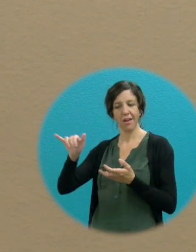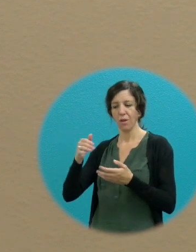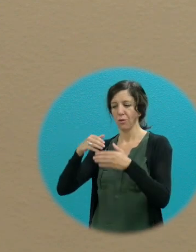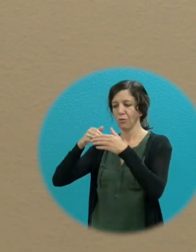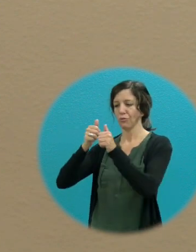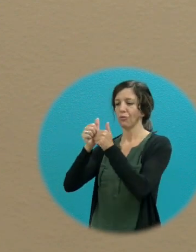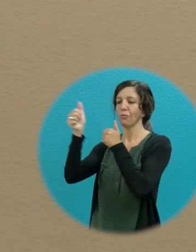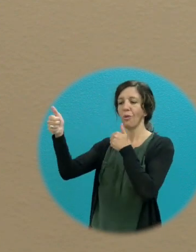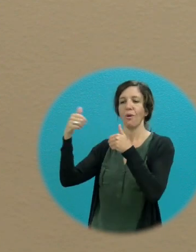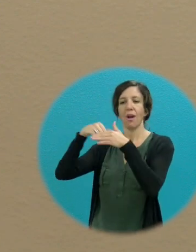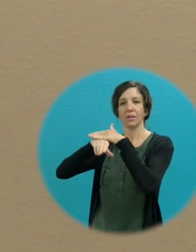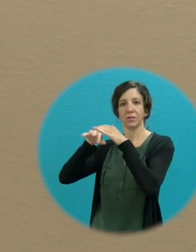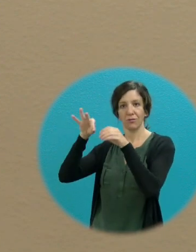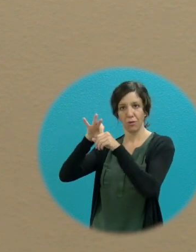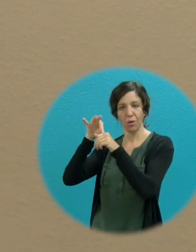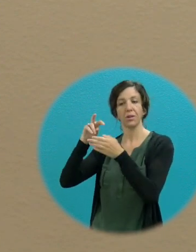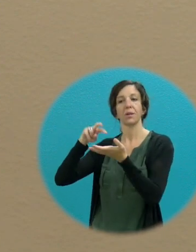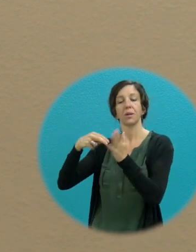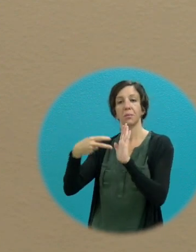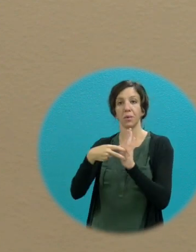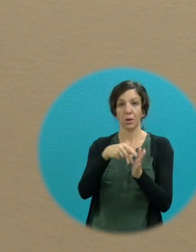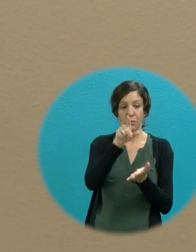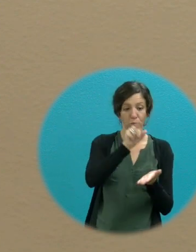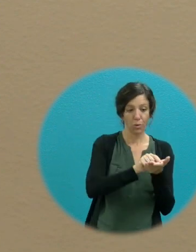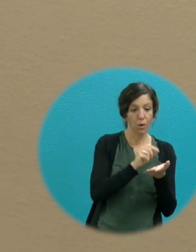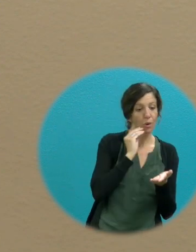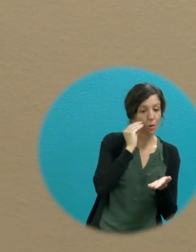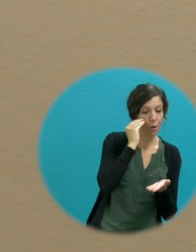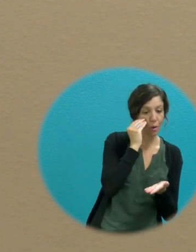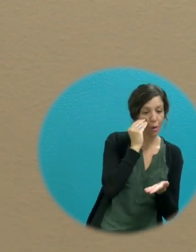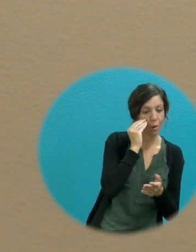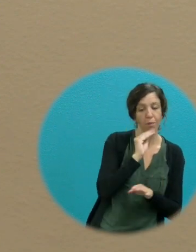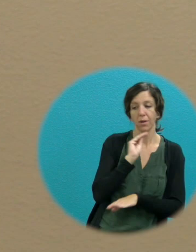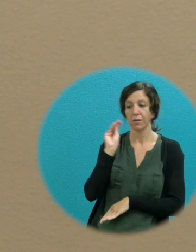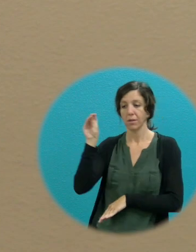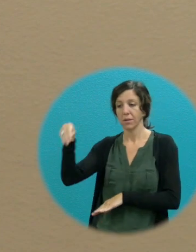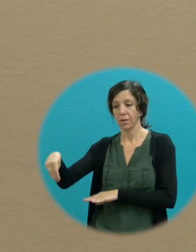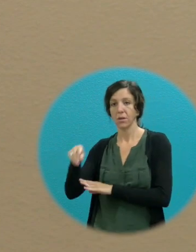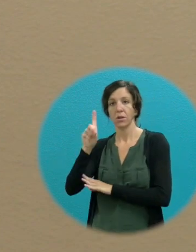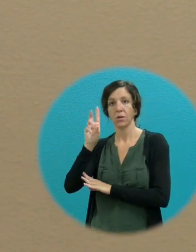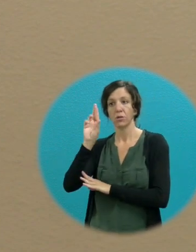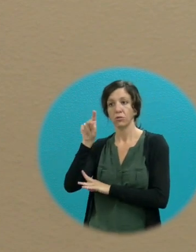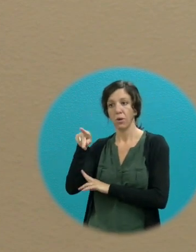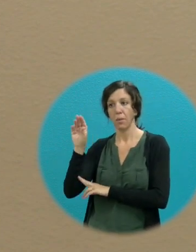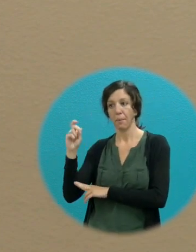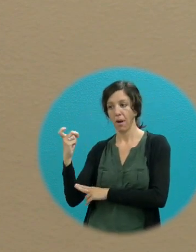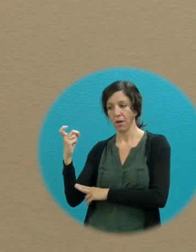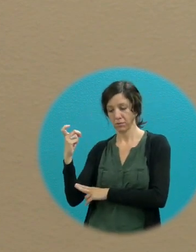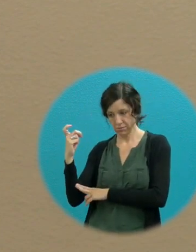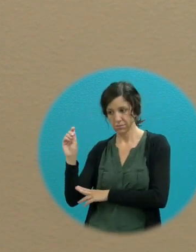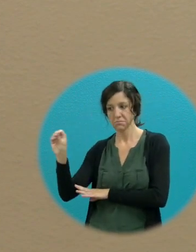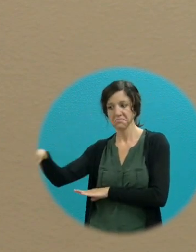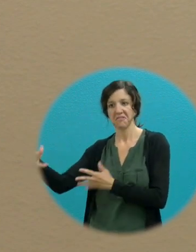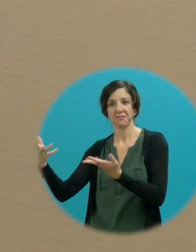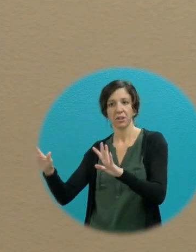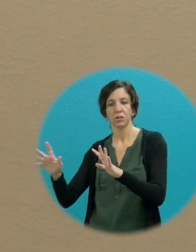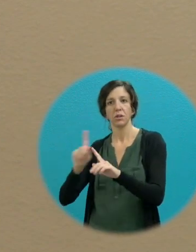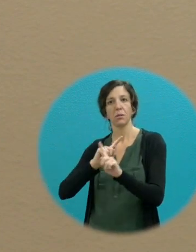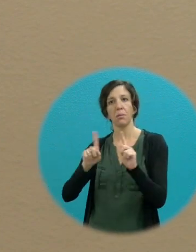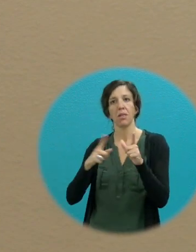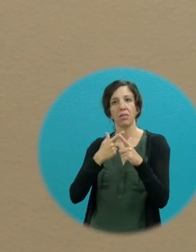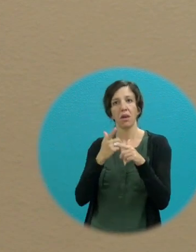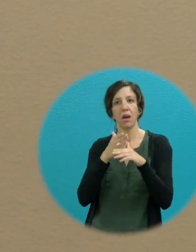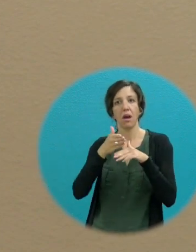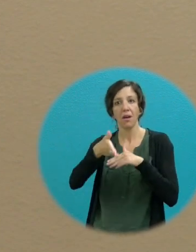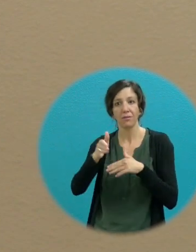what are the security measures that are put in place to prevent, say, my neighbor from taking my ballot and